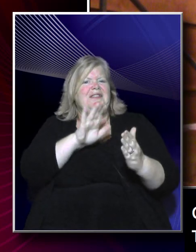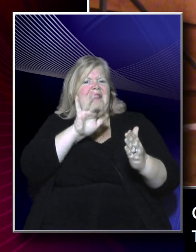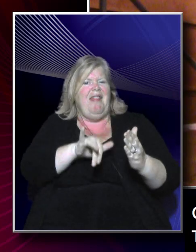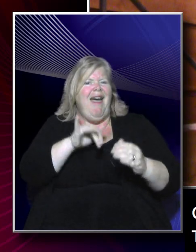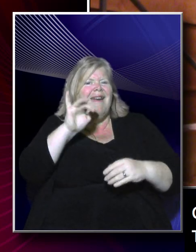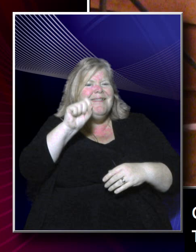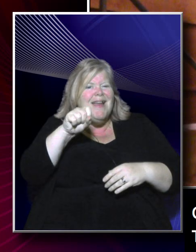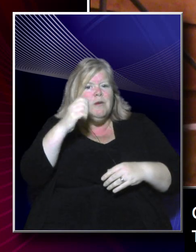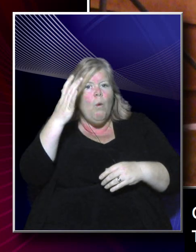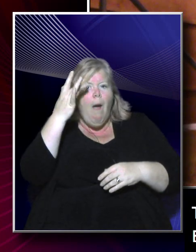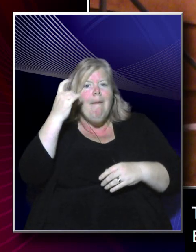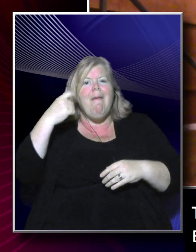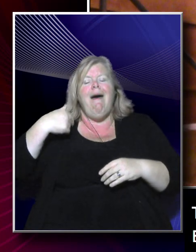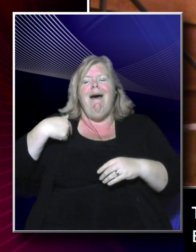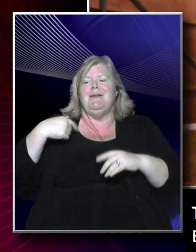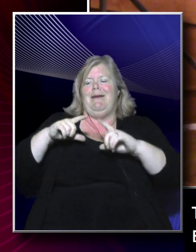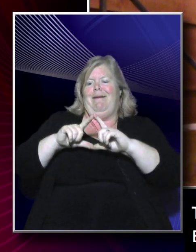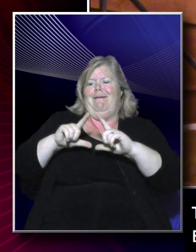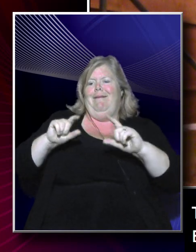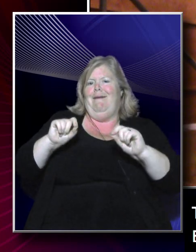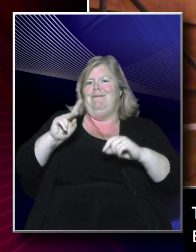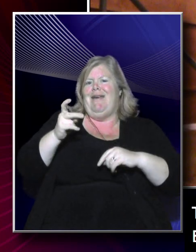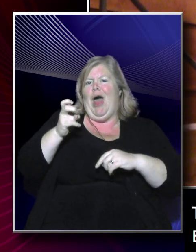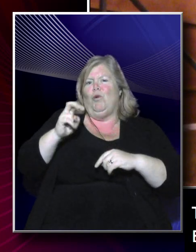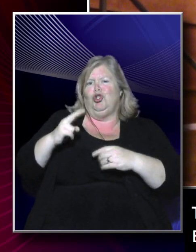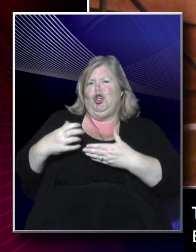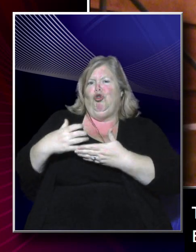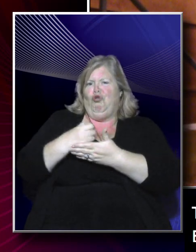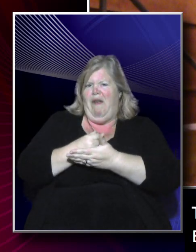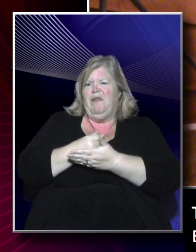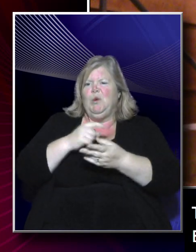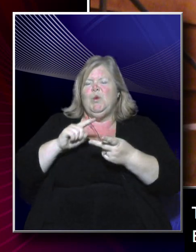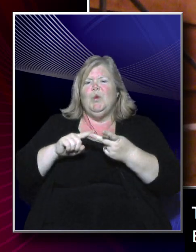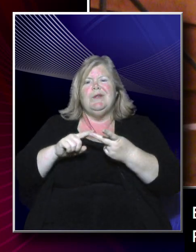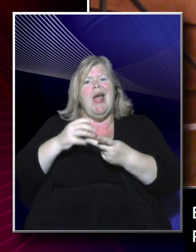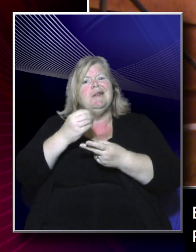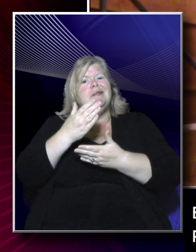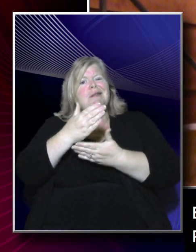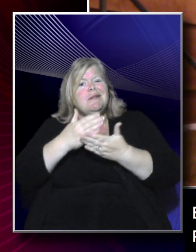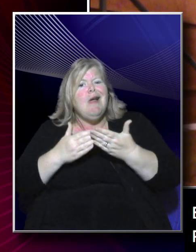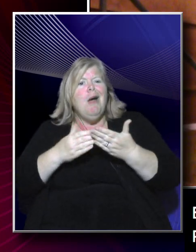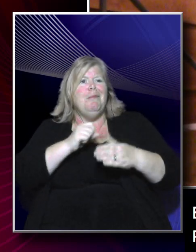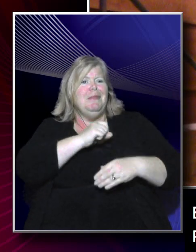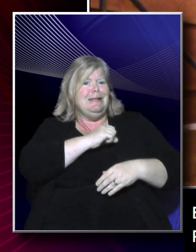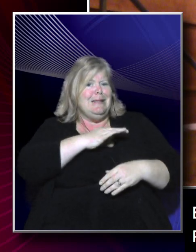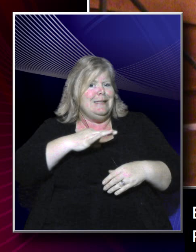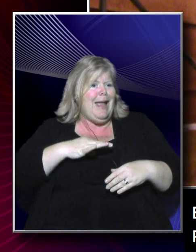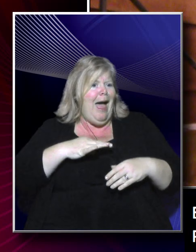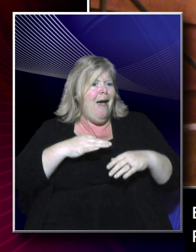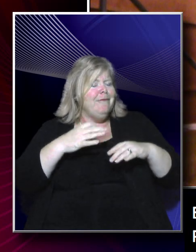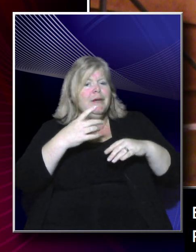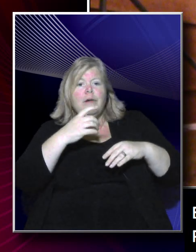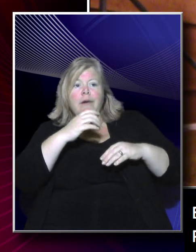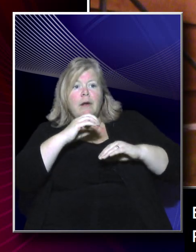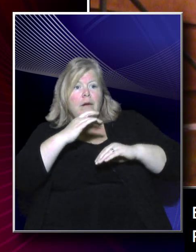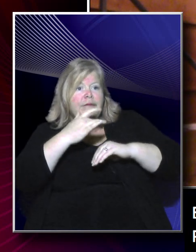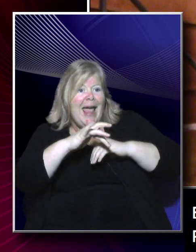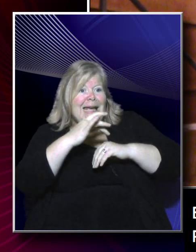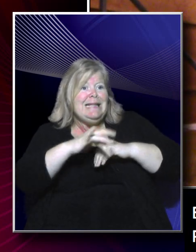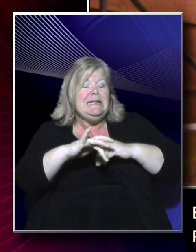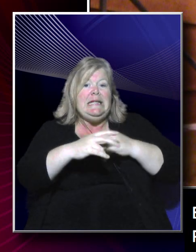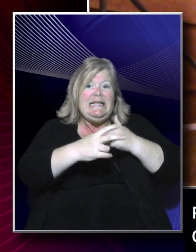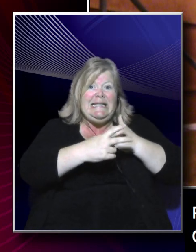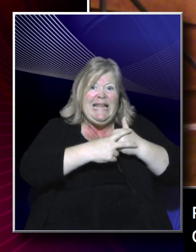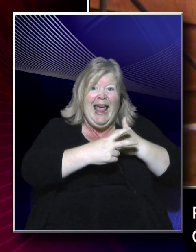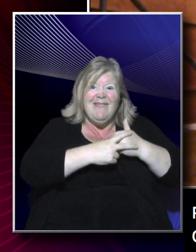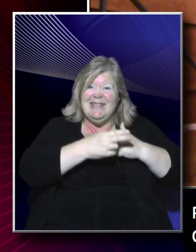voucher revenues, potential vacancy savings, as well as some use of our cash. And if you have the